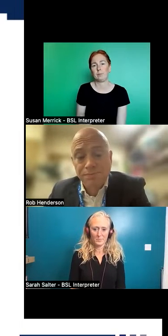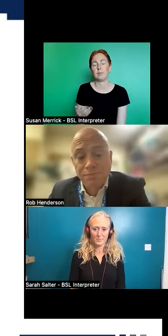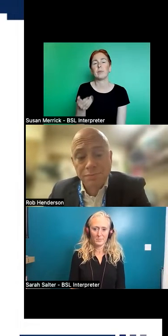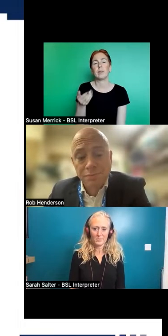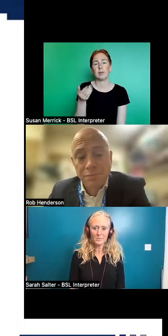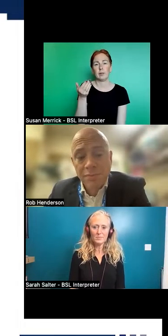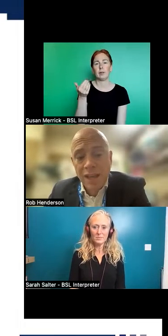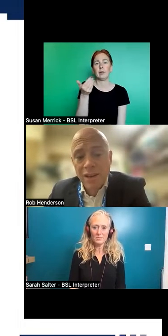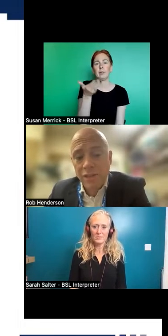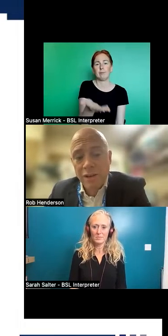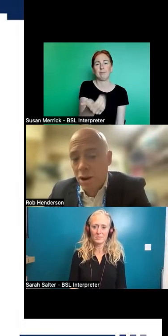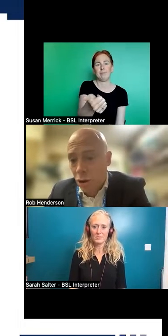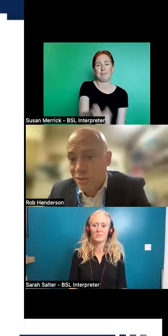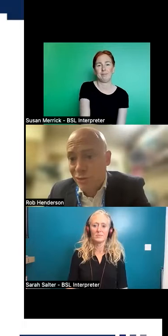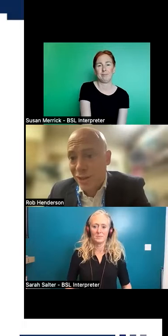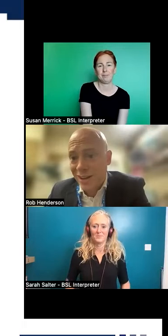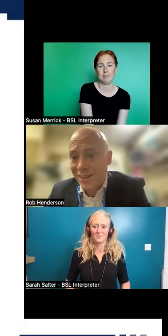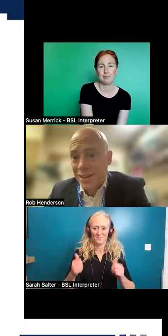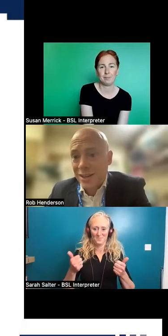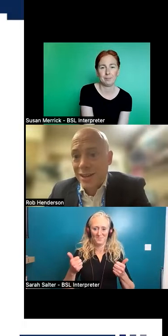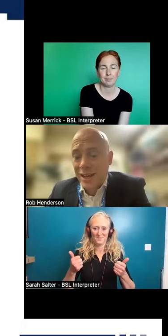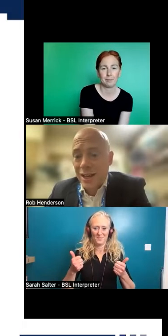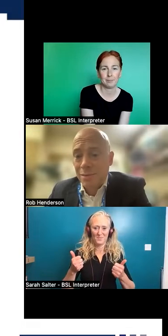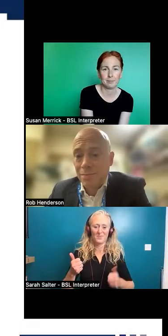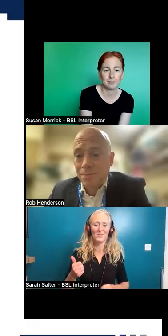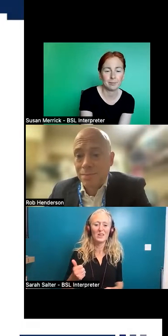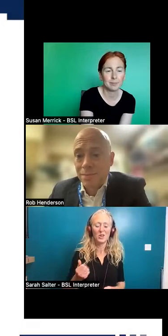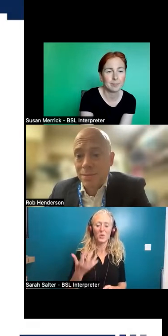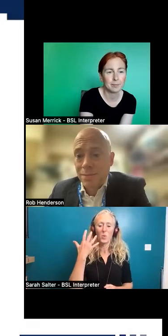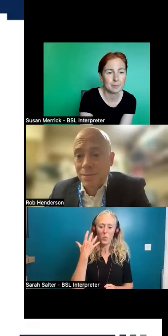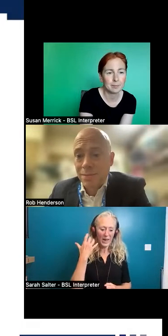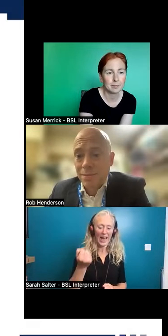support. And there are lots of other